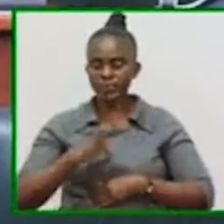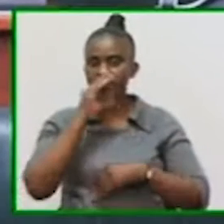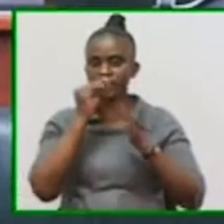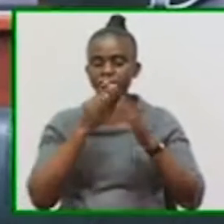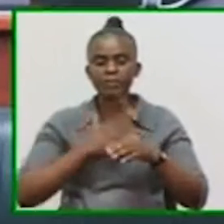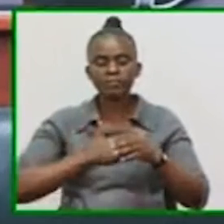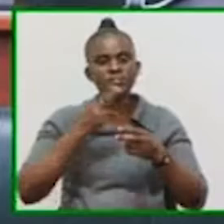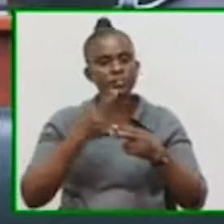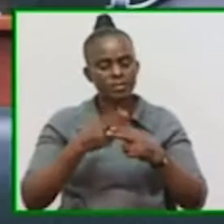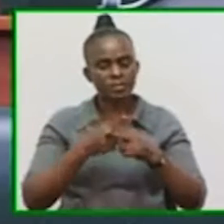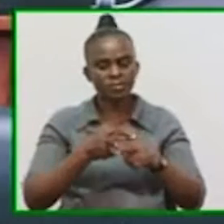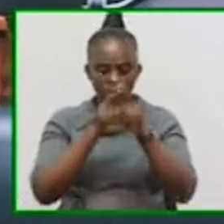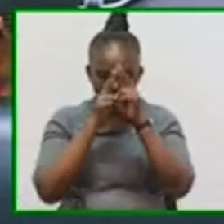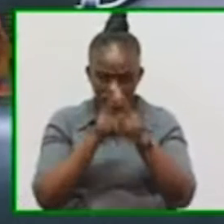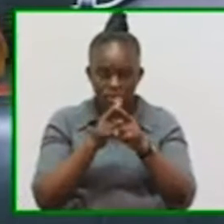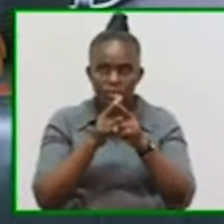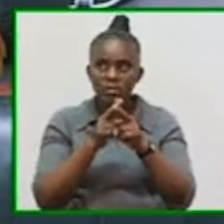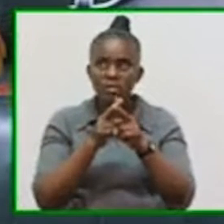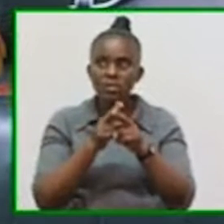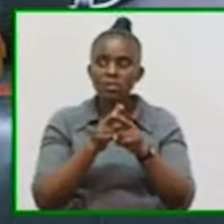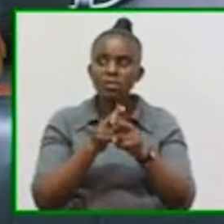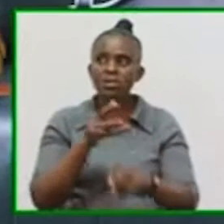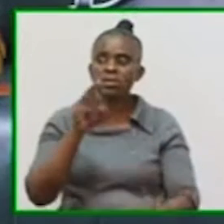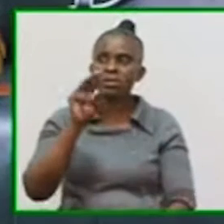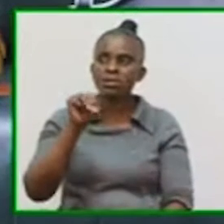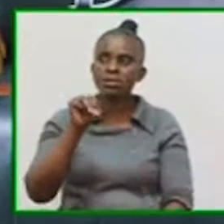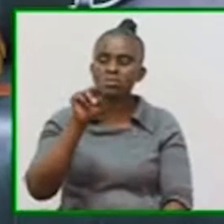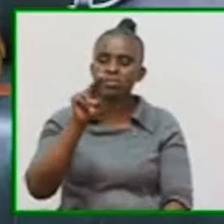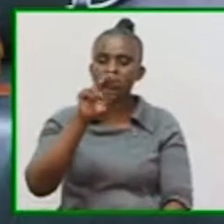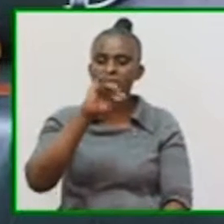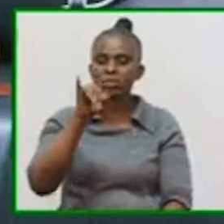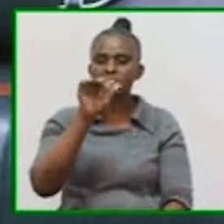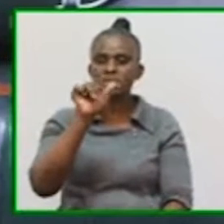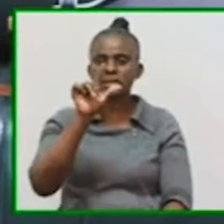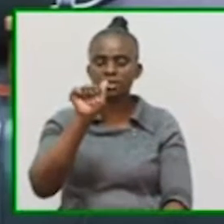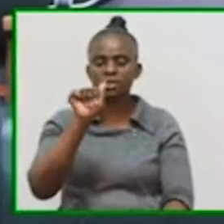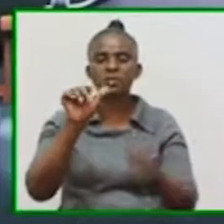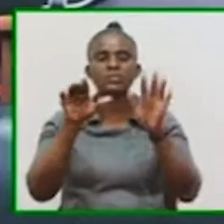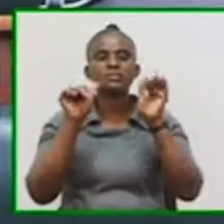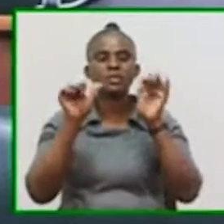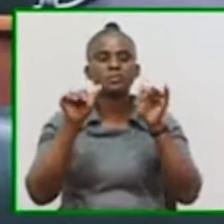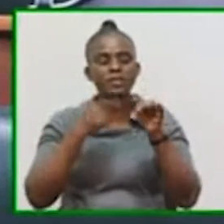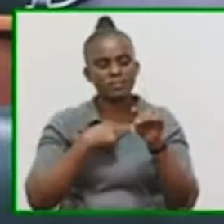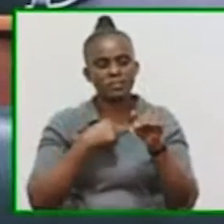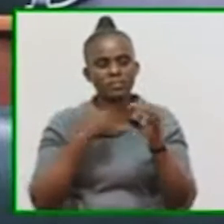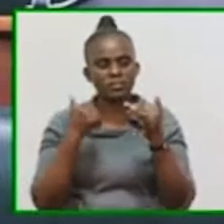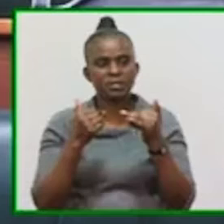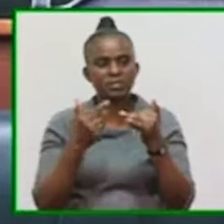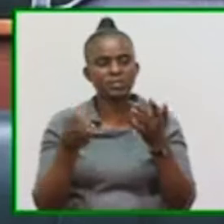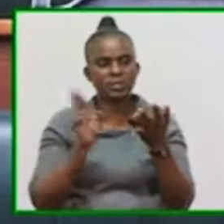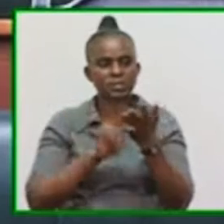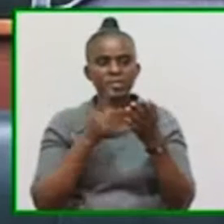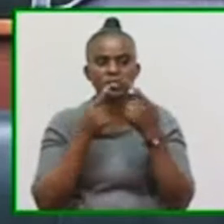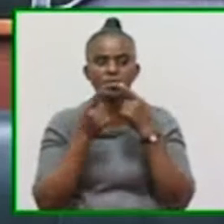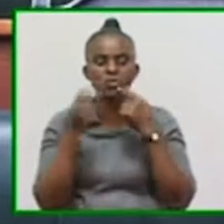My name is Honorable Kimberly Gutlanga. I am from Zimbabwe, and I would like to emphasize more on